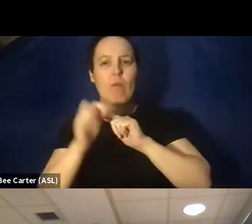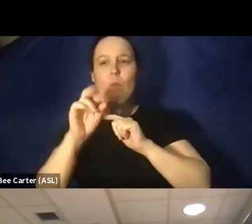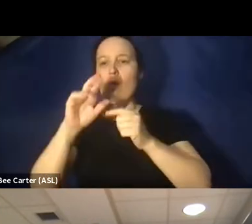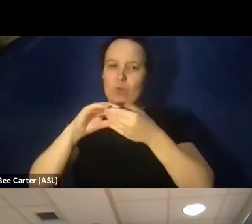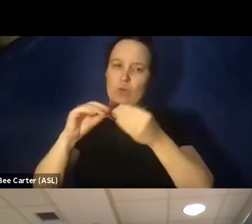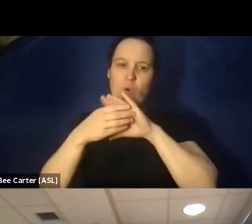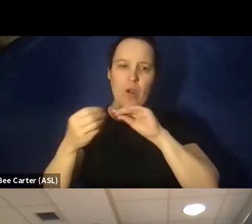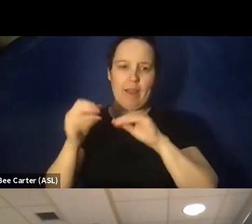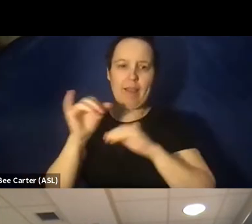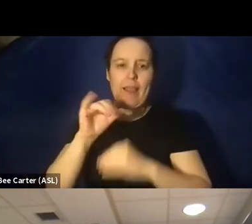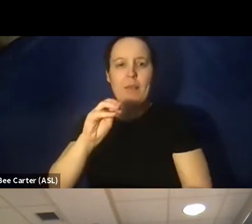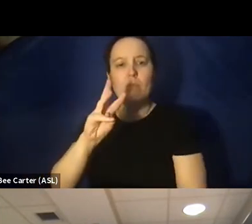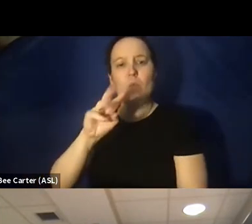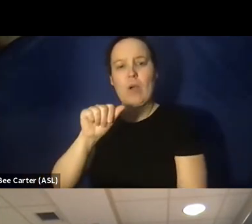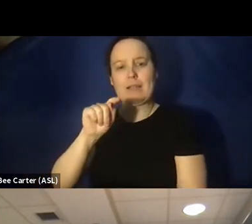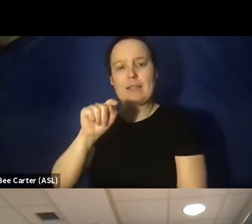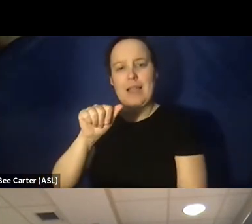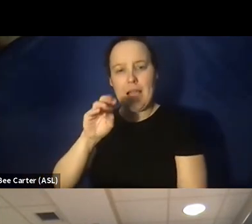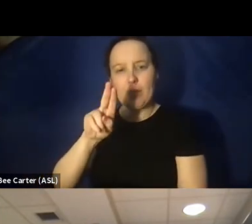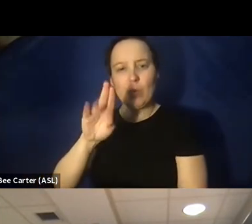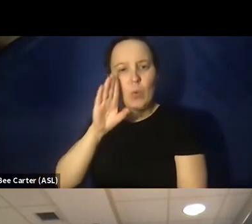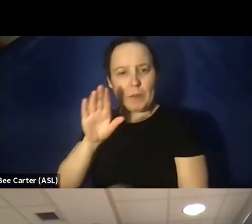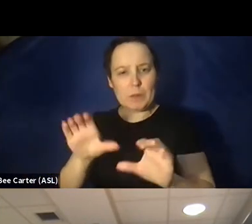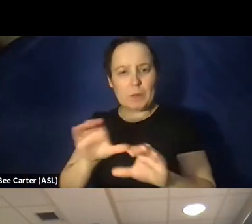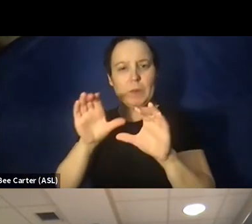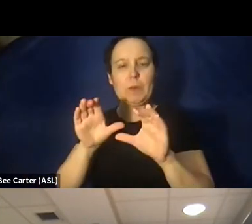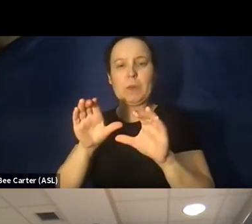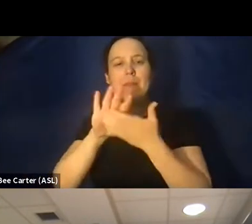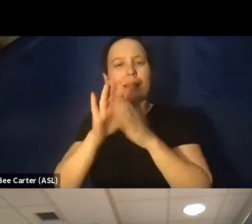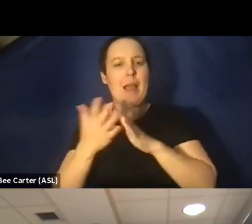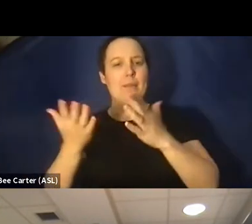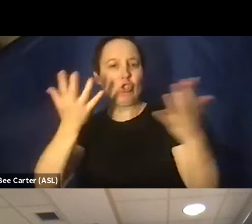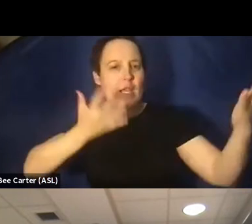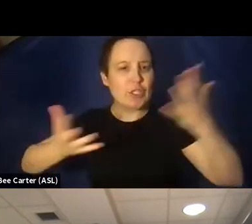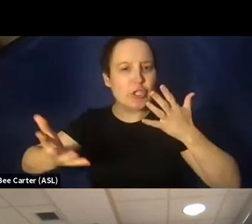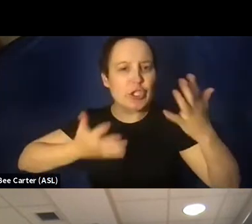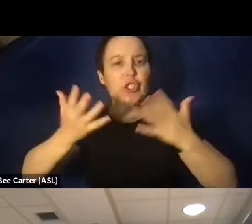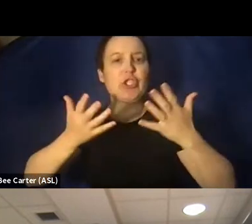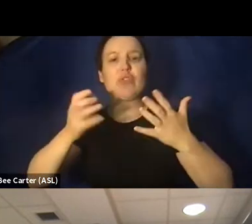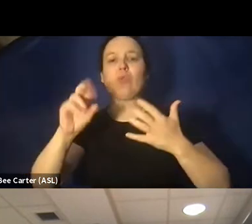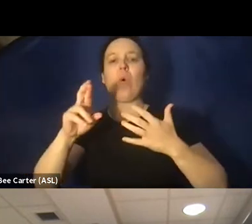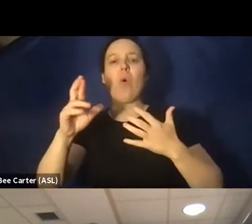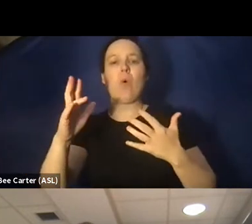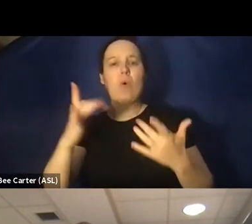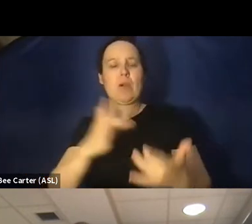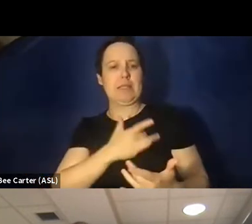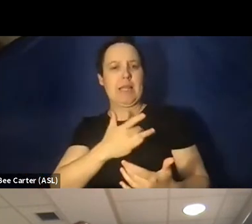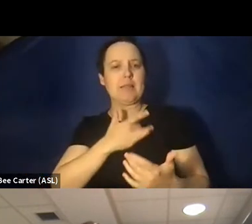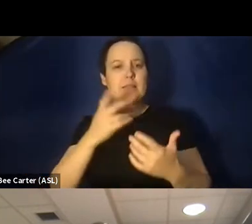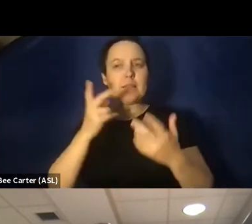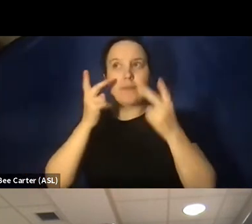will do, into gestures, into spaces, into other senses, like myself as a synesthetic